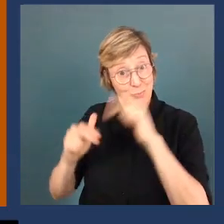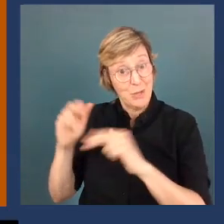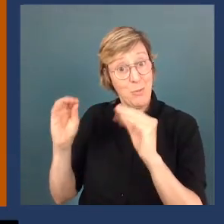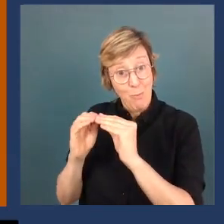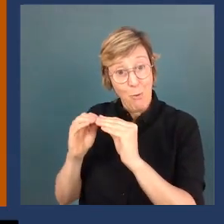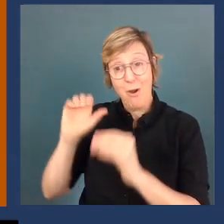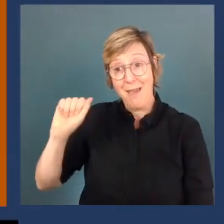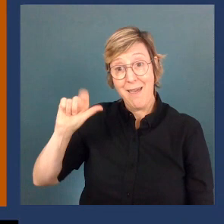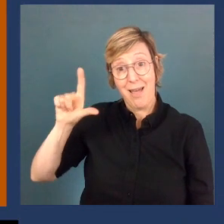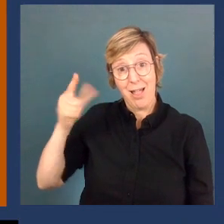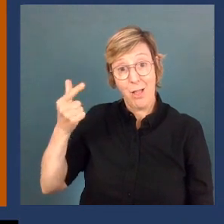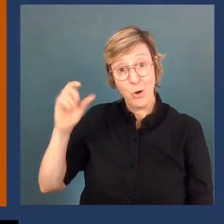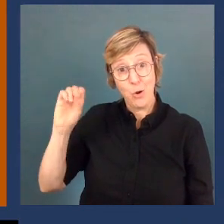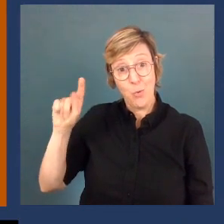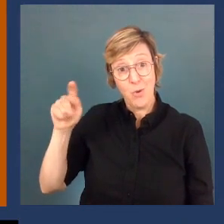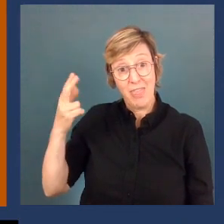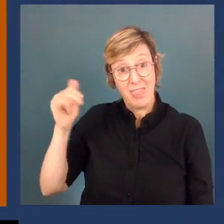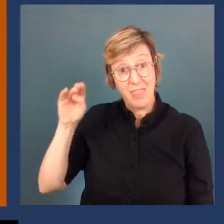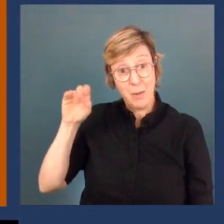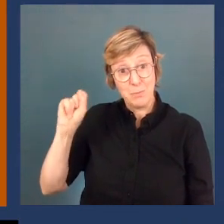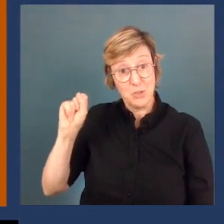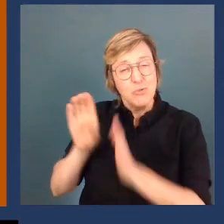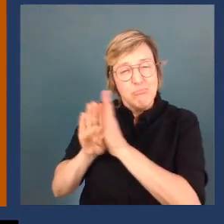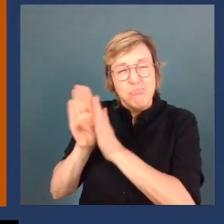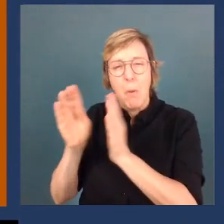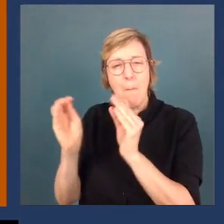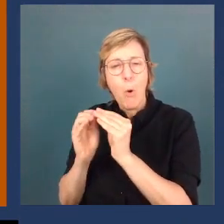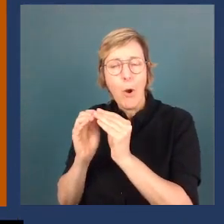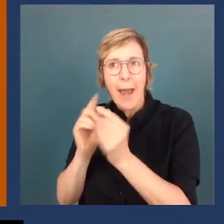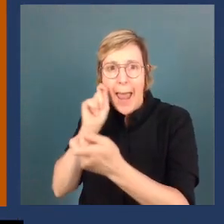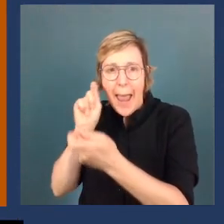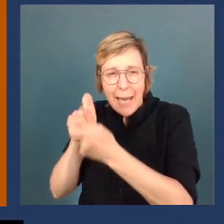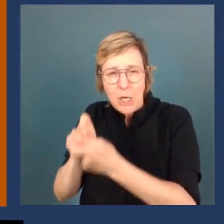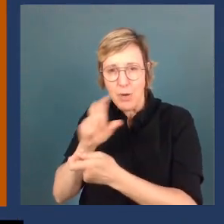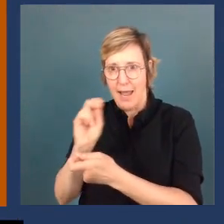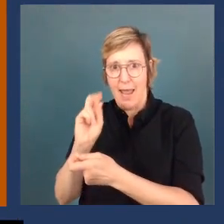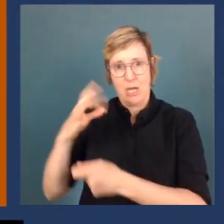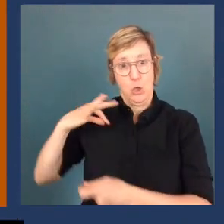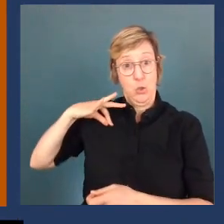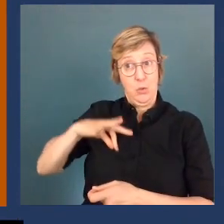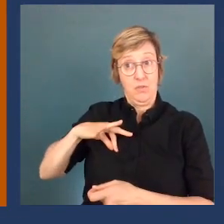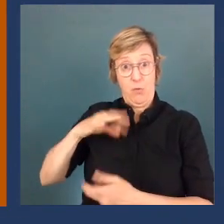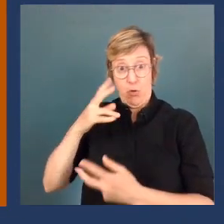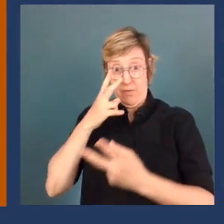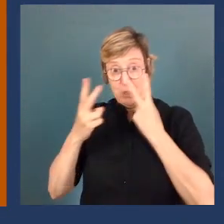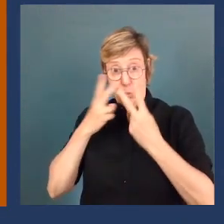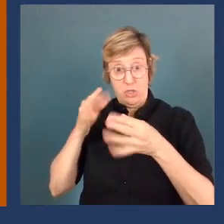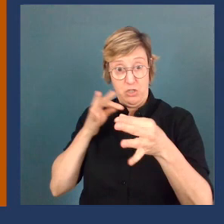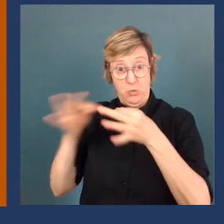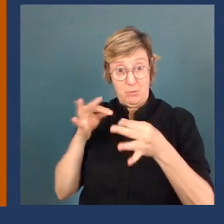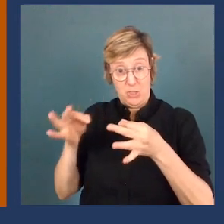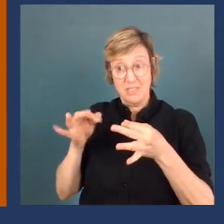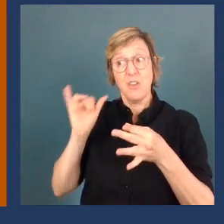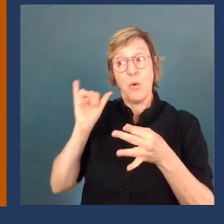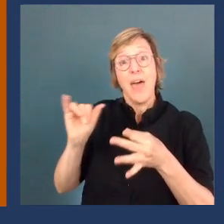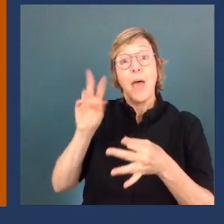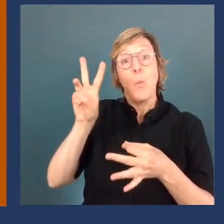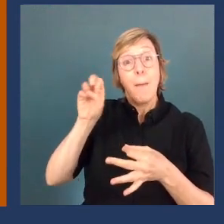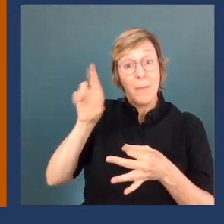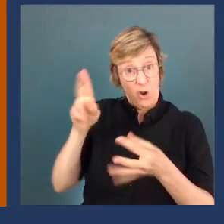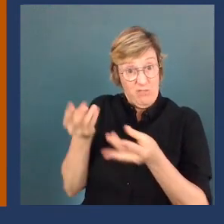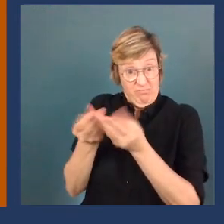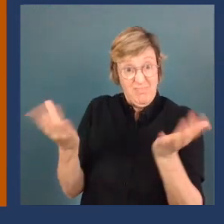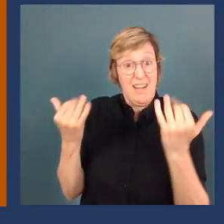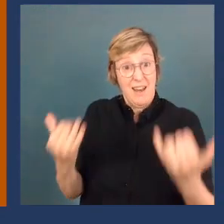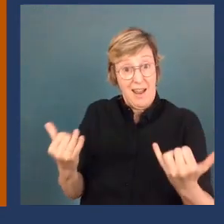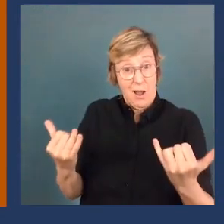predict accurate and useful image descriptions. The webinar is available now, and the data challenge deadline is June